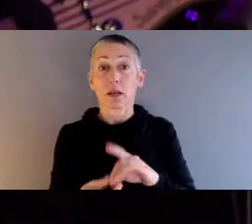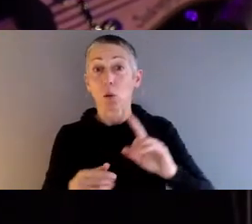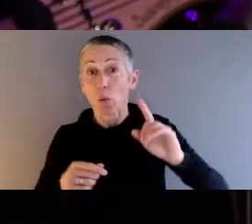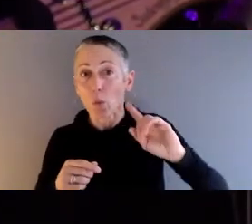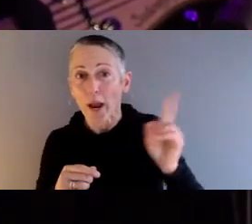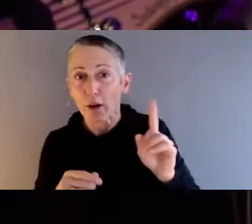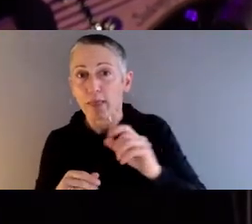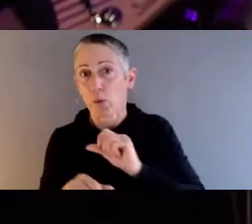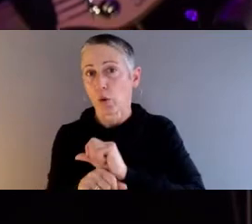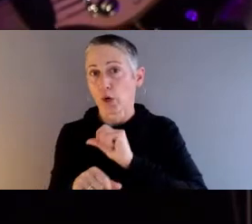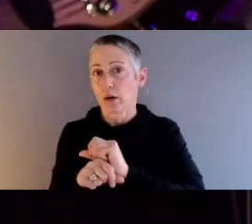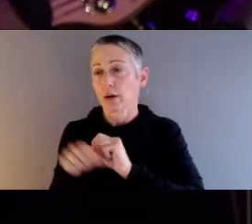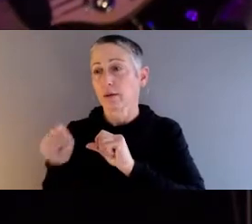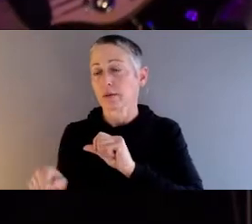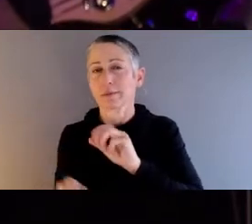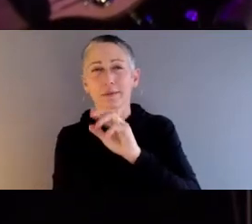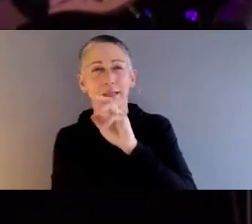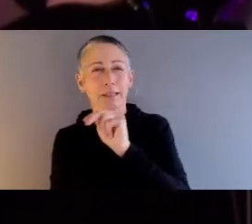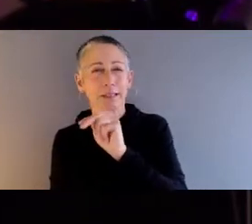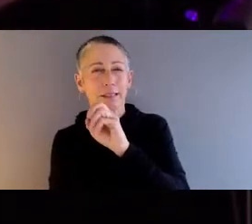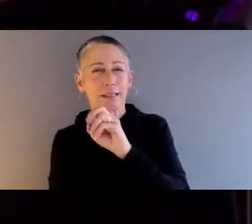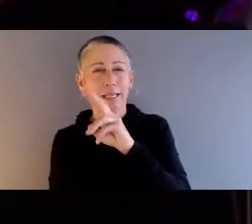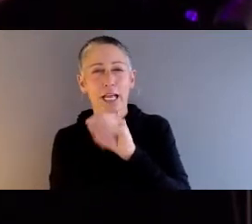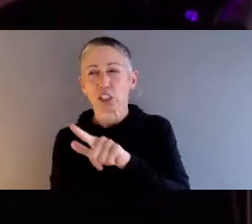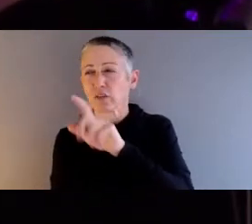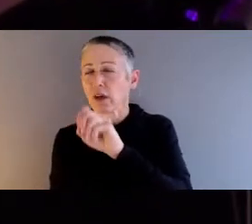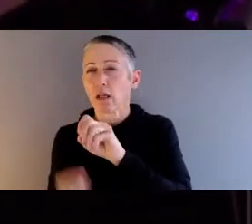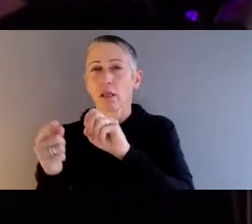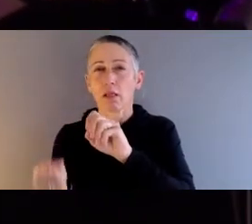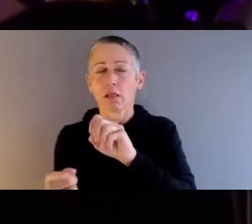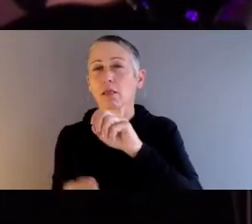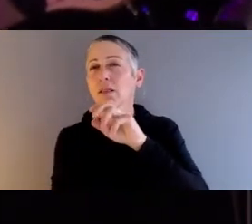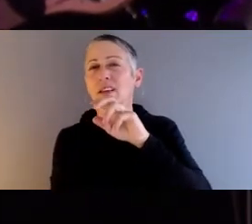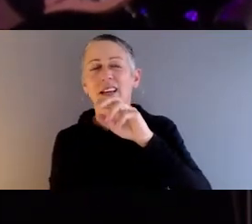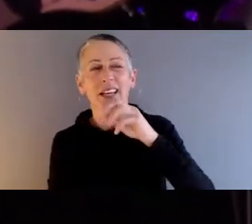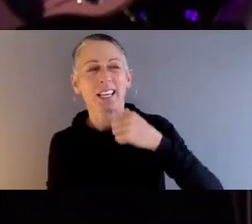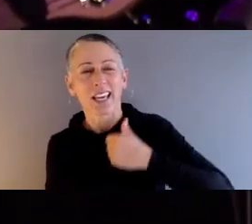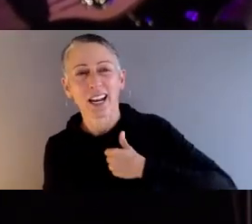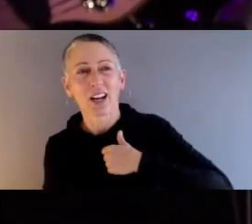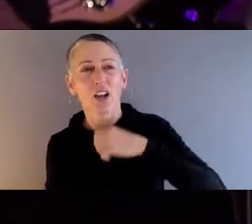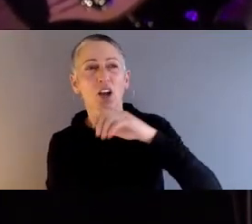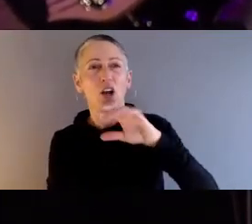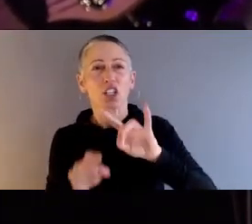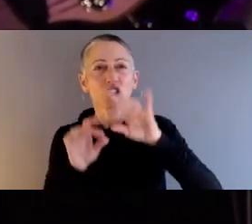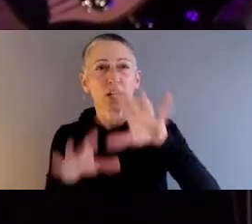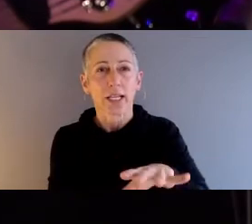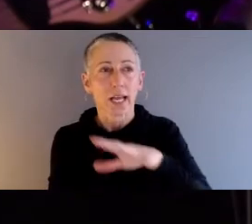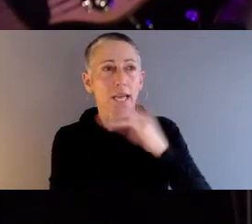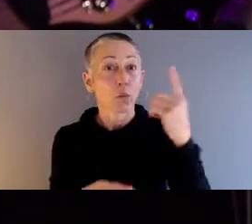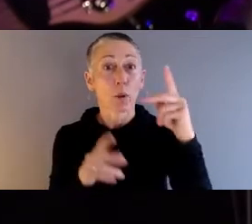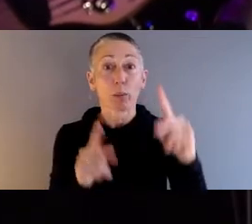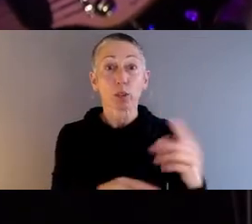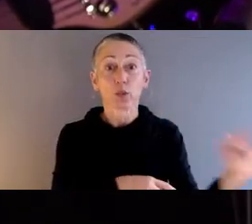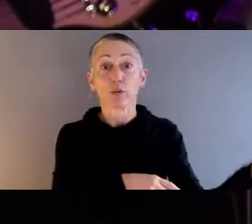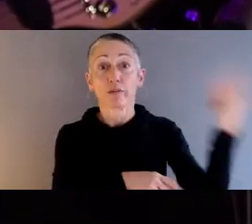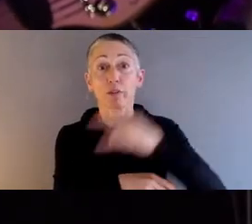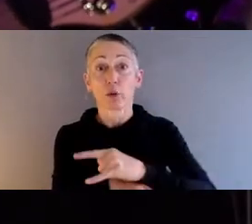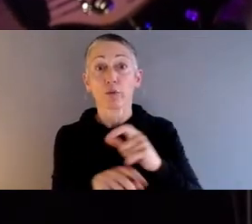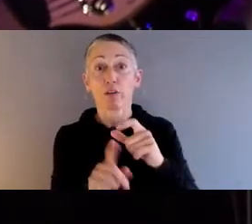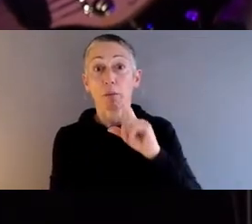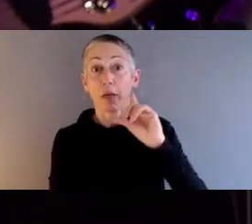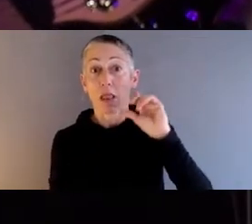Southern California, New England, Canada, Australia, and we even have someone who flew here tonight from London to represent